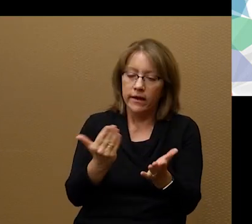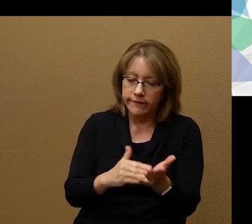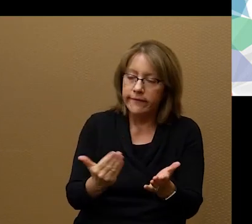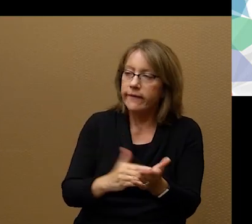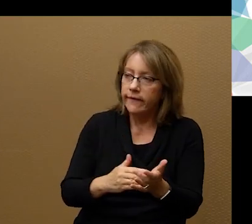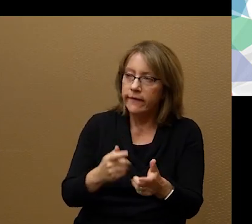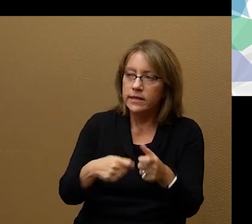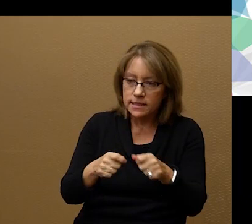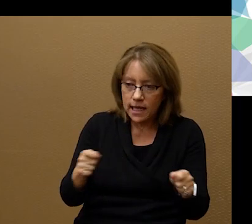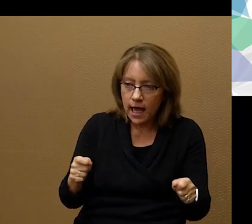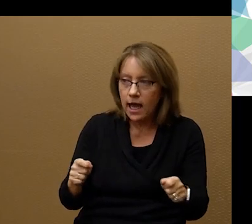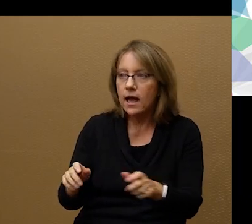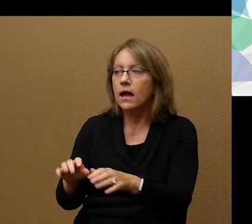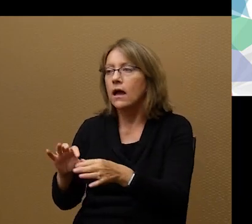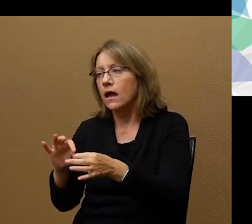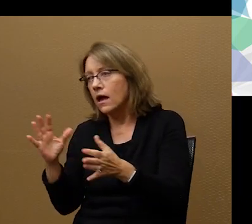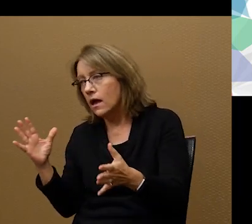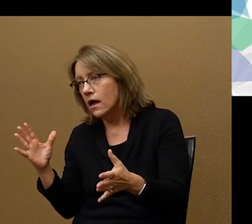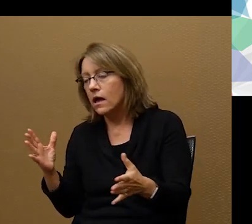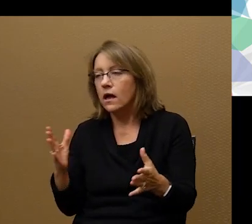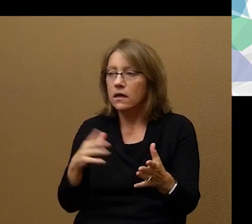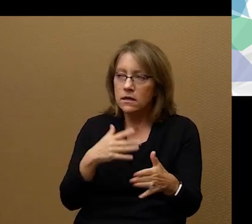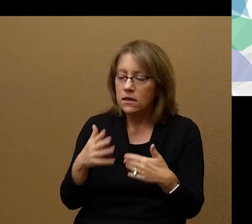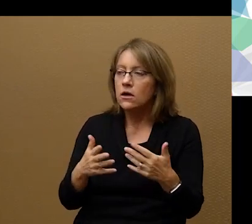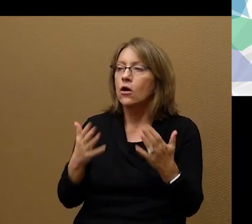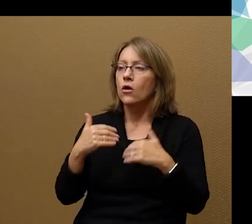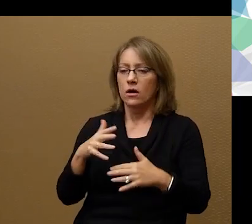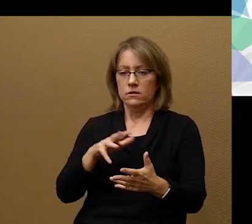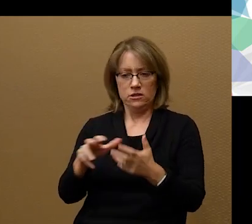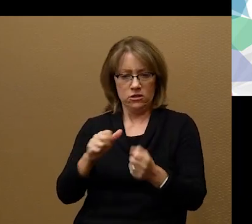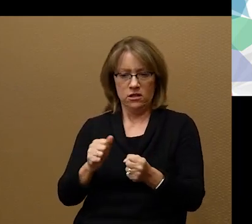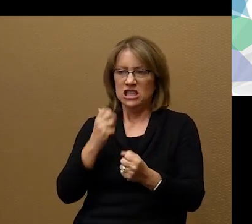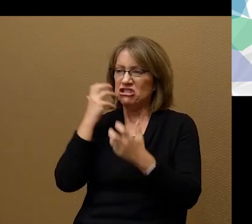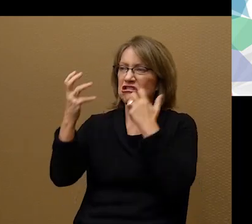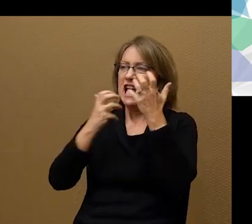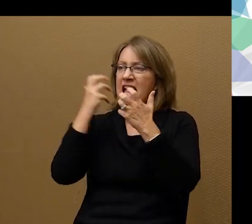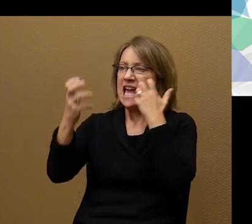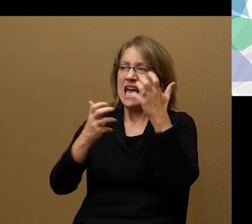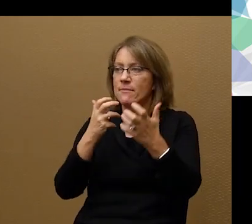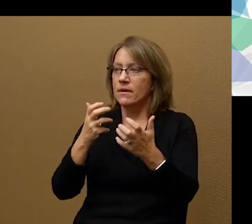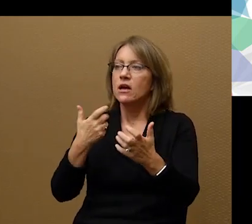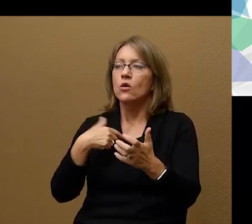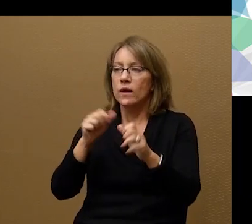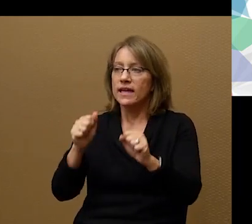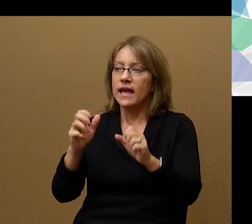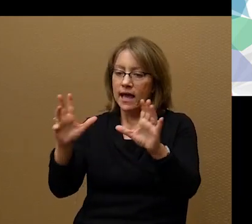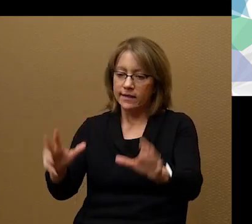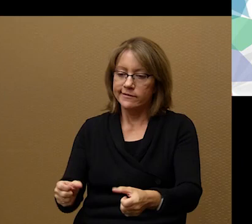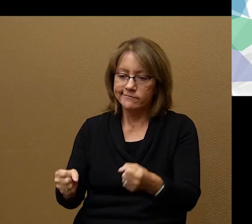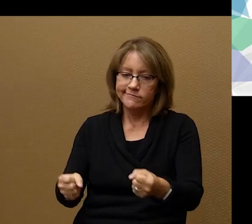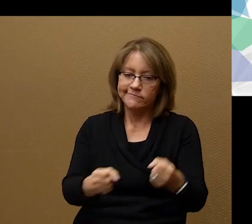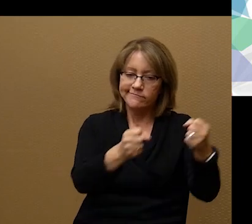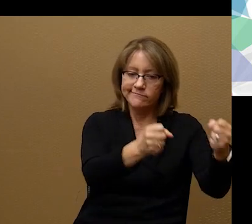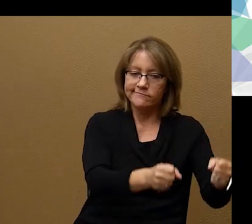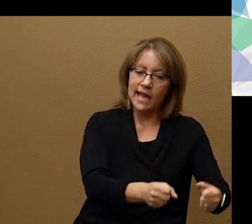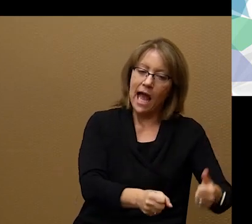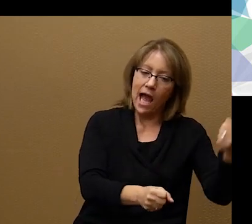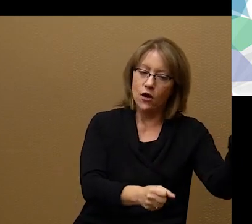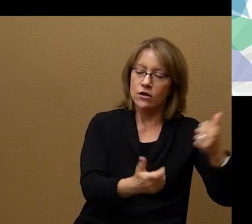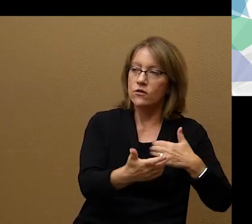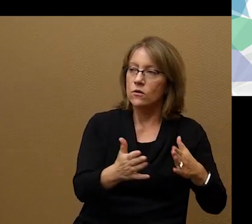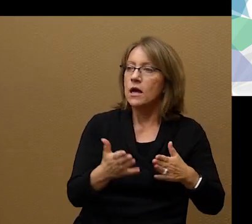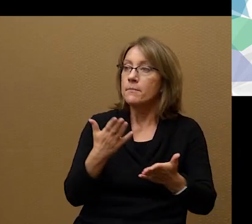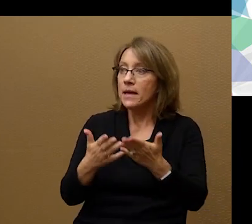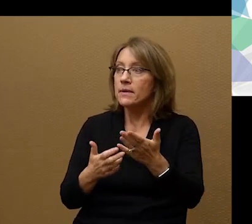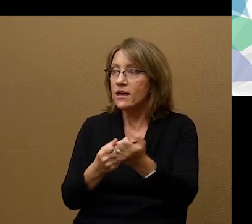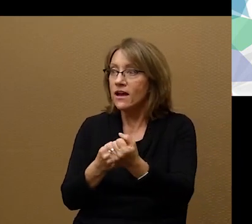crying, they might be screaming. When a child is screaming, we typically remove them from the room. We might have just reinforced what they